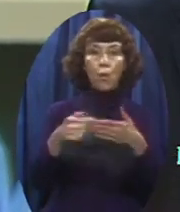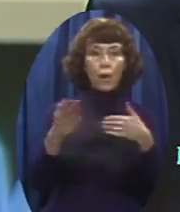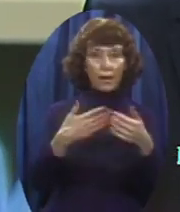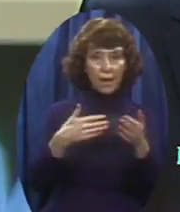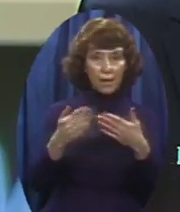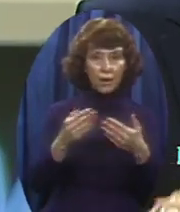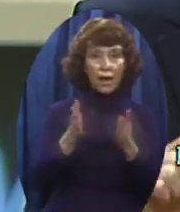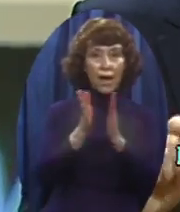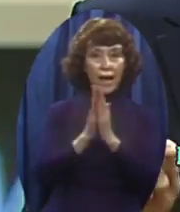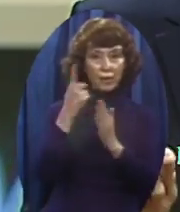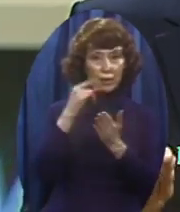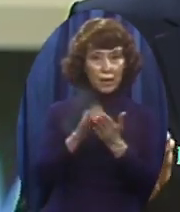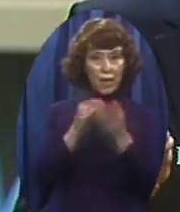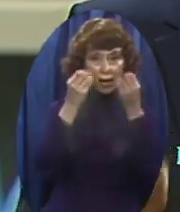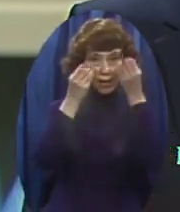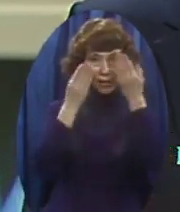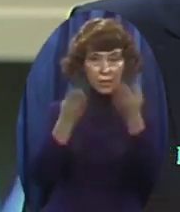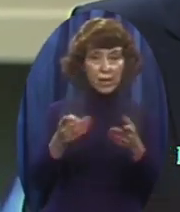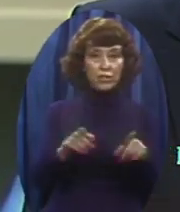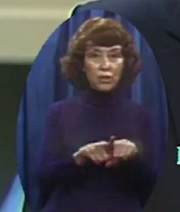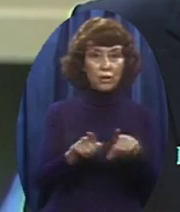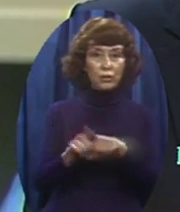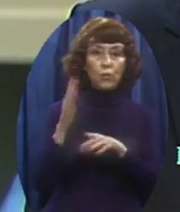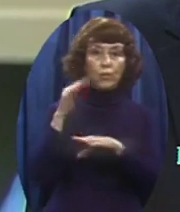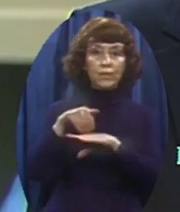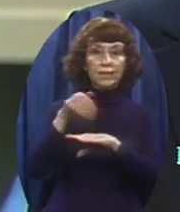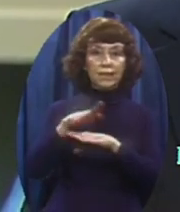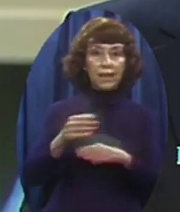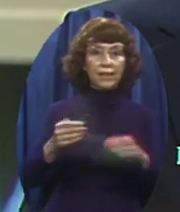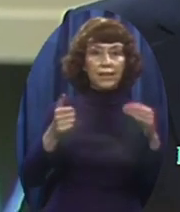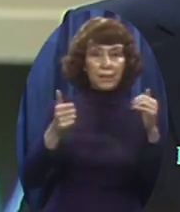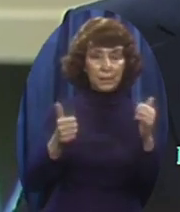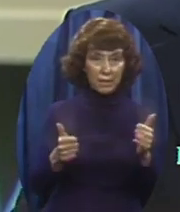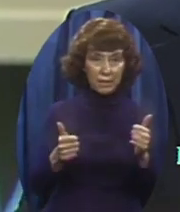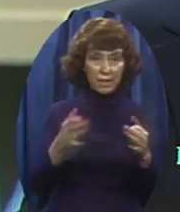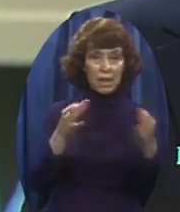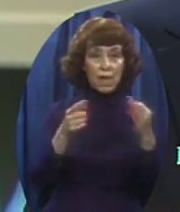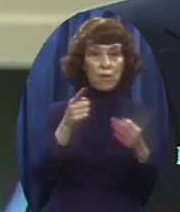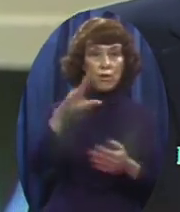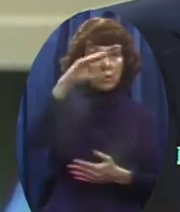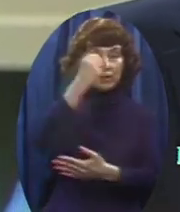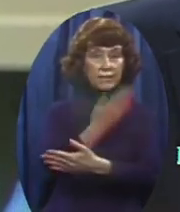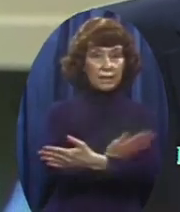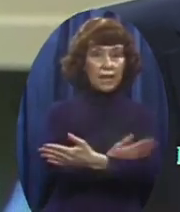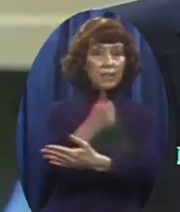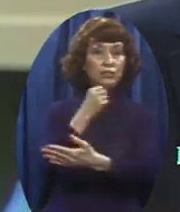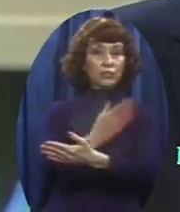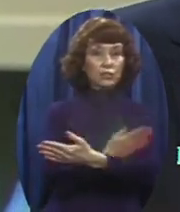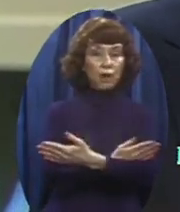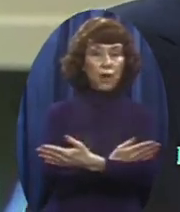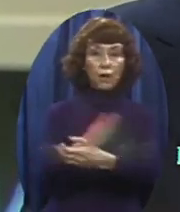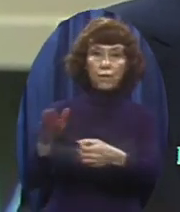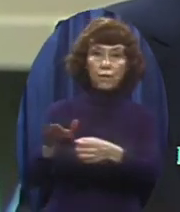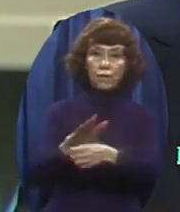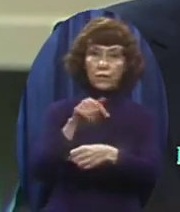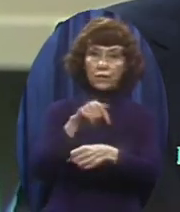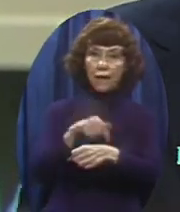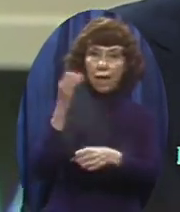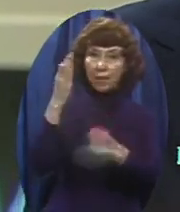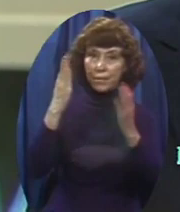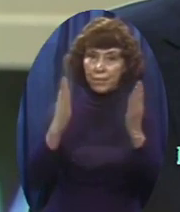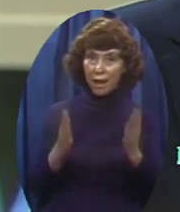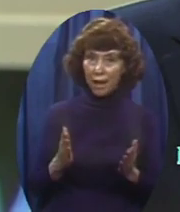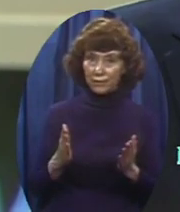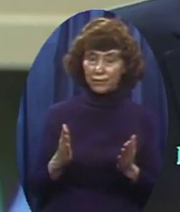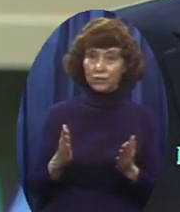also. We'll ship it to you immediately. If you happen to be the son or daughter of a full-time pastor, associate pastor,